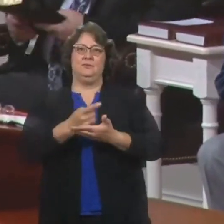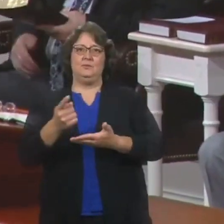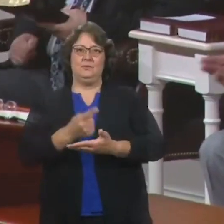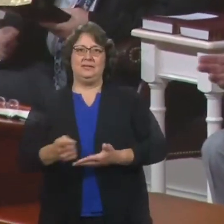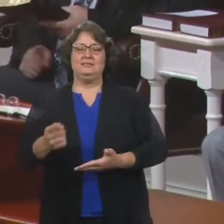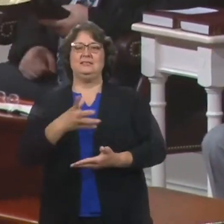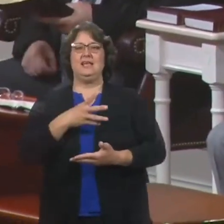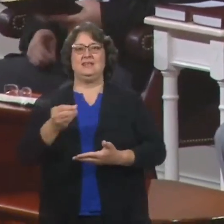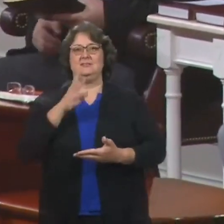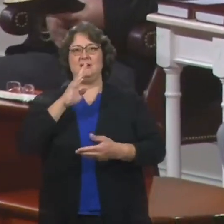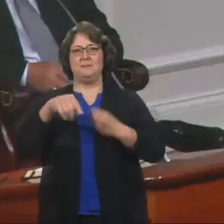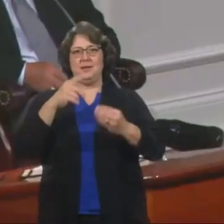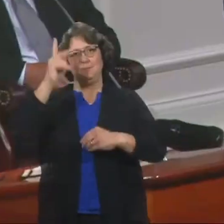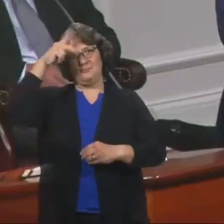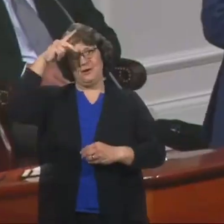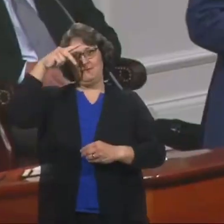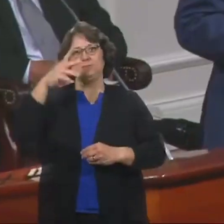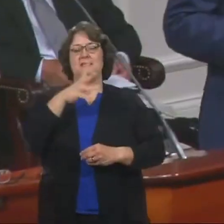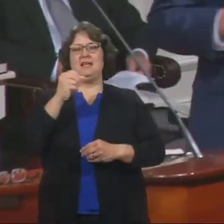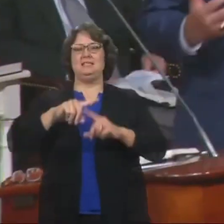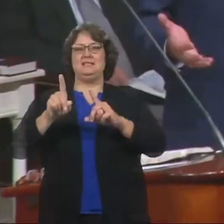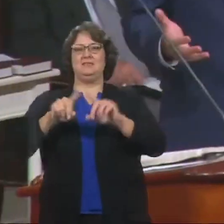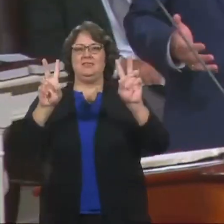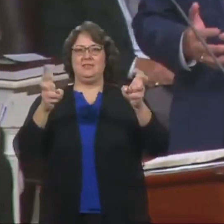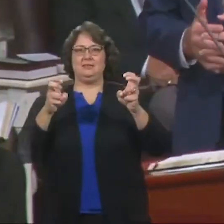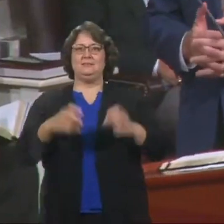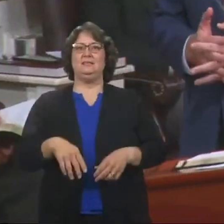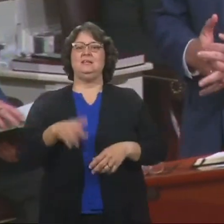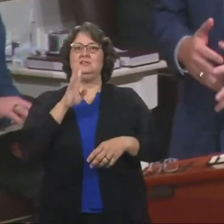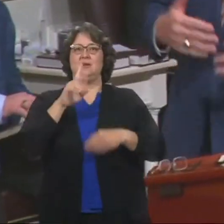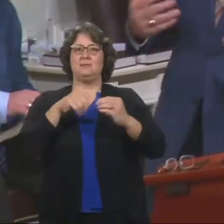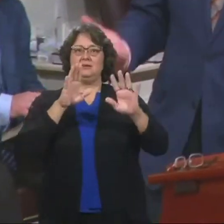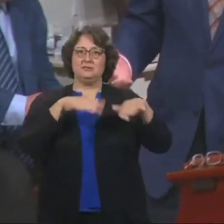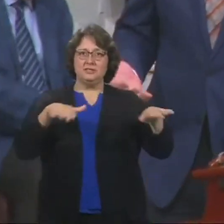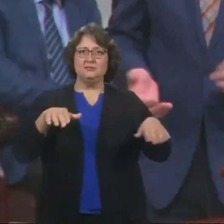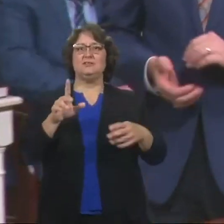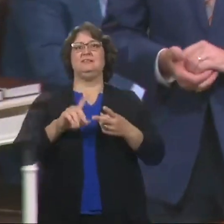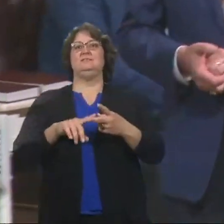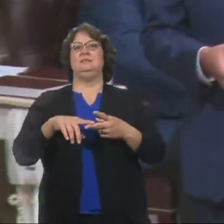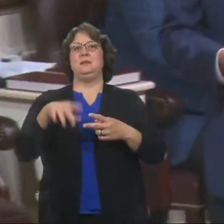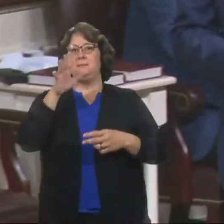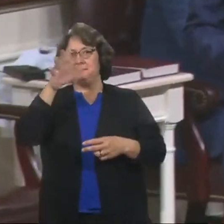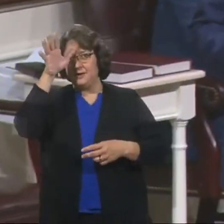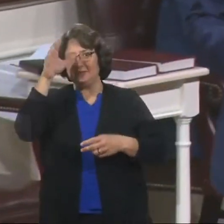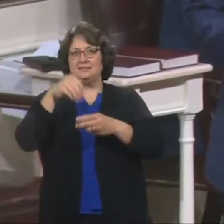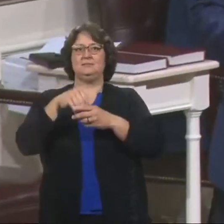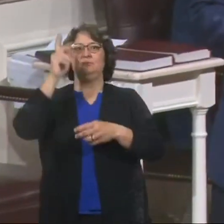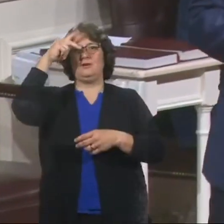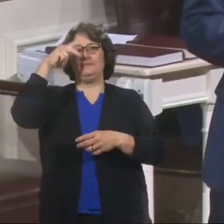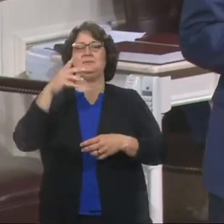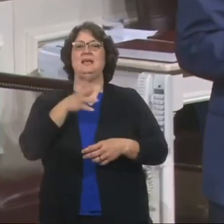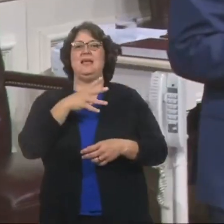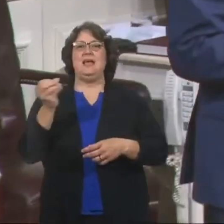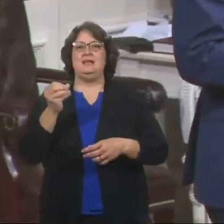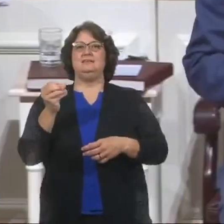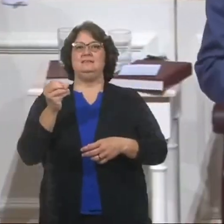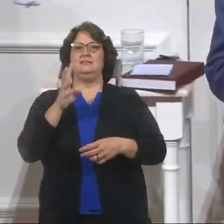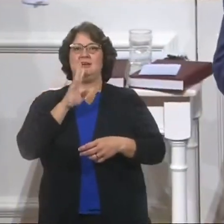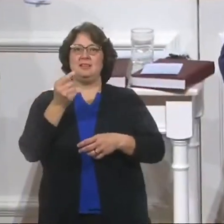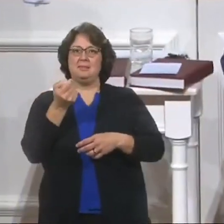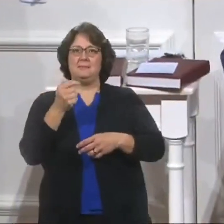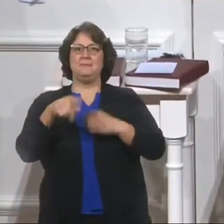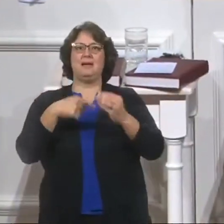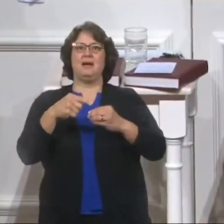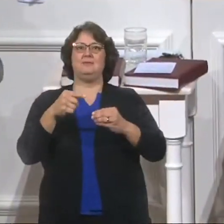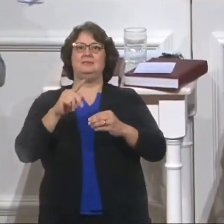the book of Proverbs and different themes. Talked about children in the book of Proverbs, parents in the book of Proverbs. We talked a little bit about the